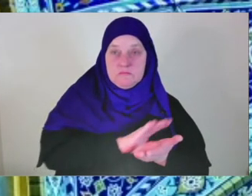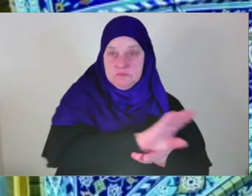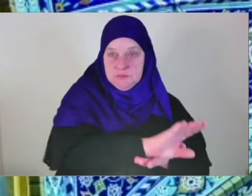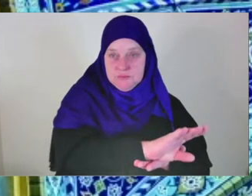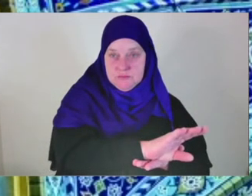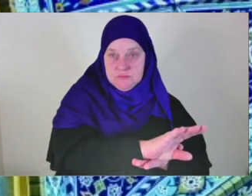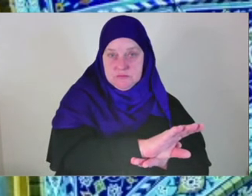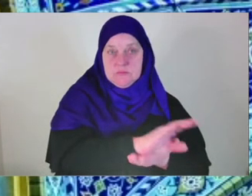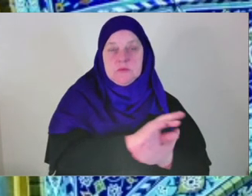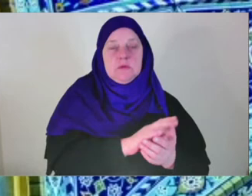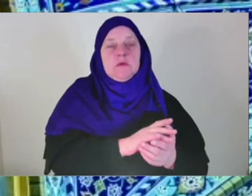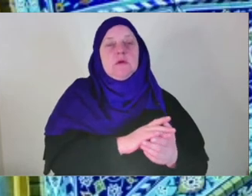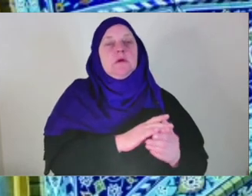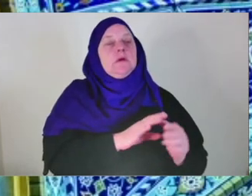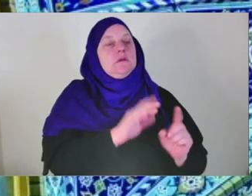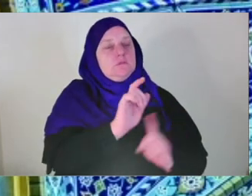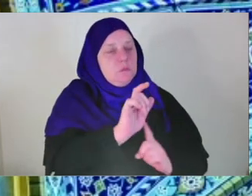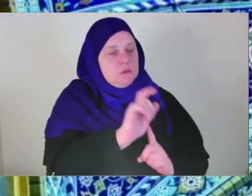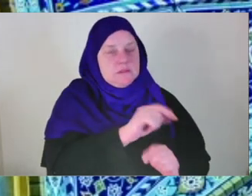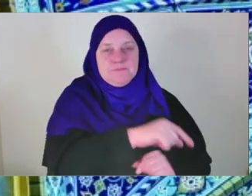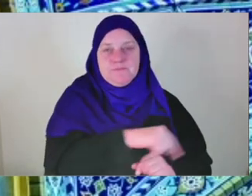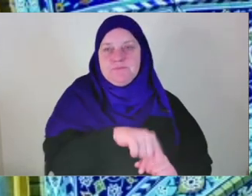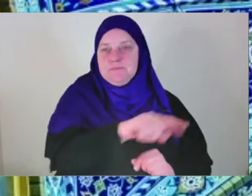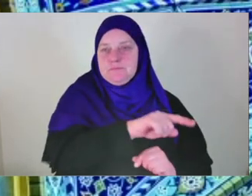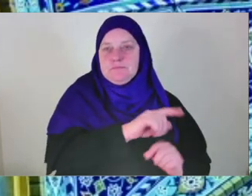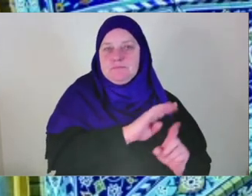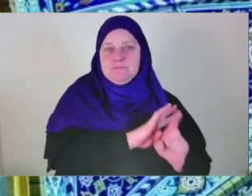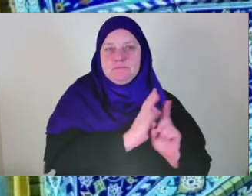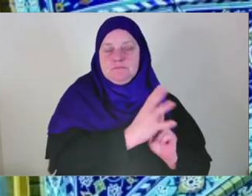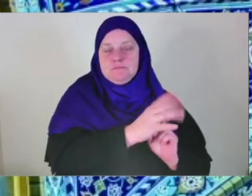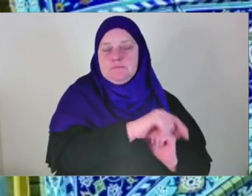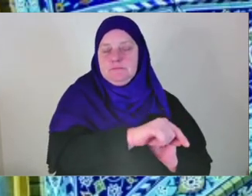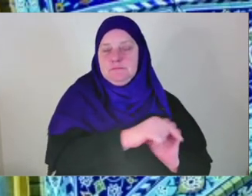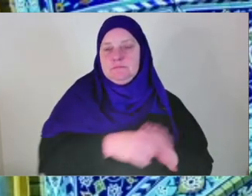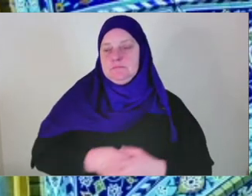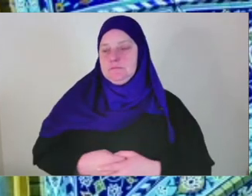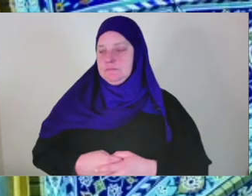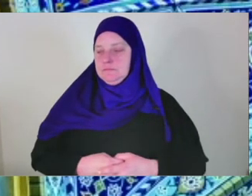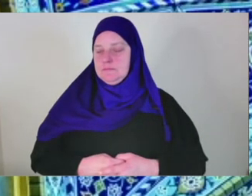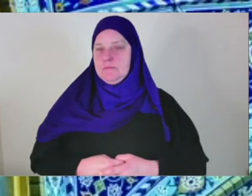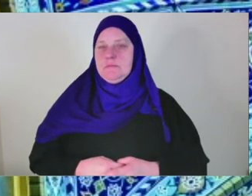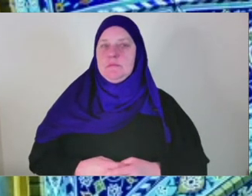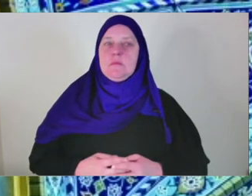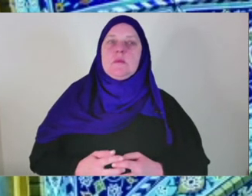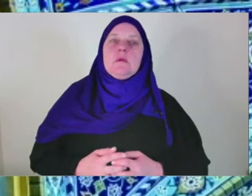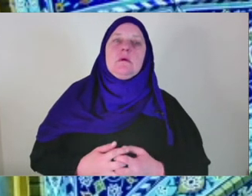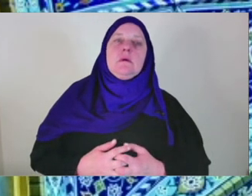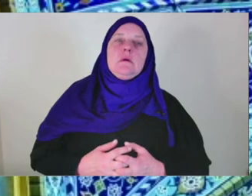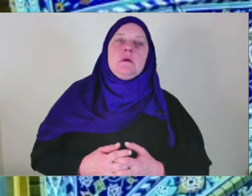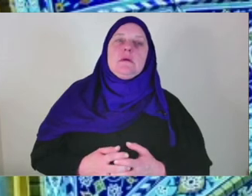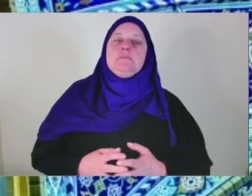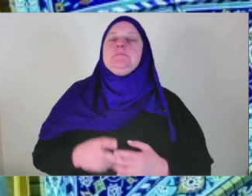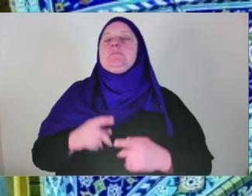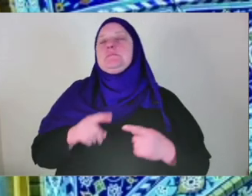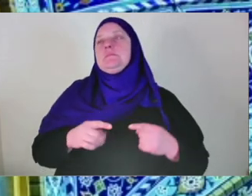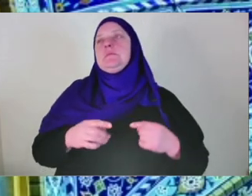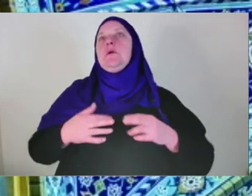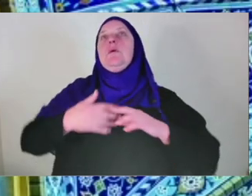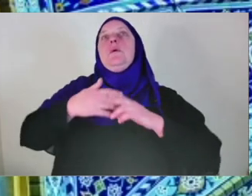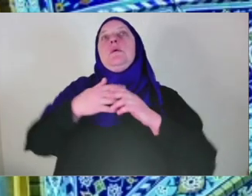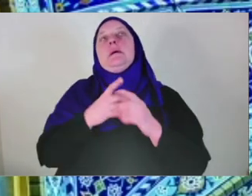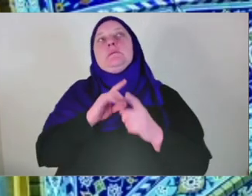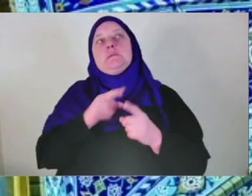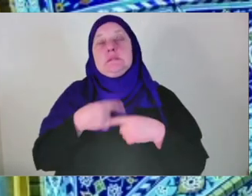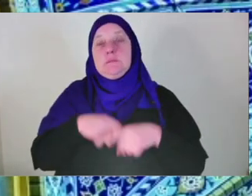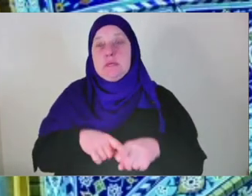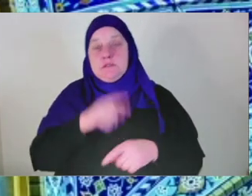are not dependent on you for their income, for their expenses, like, for example, your sibling, you don't have any